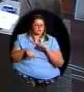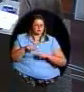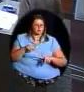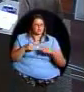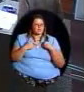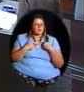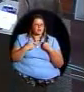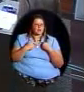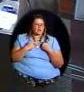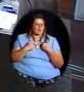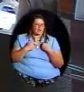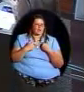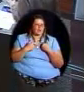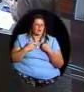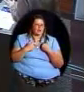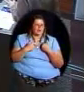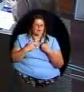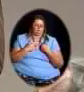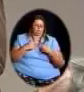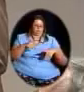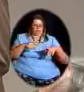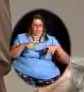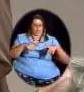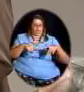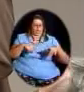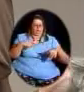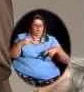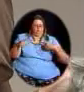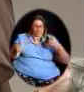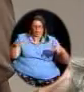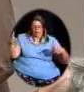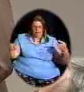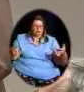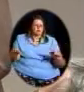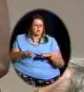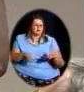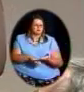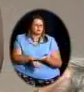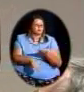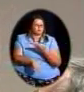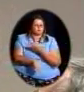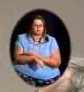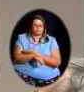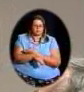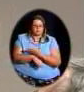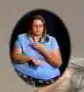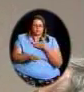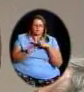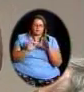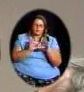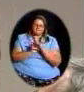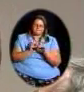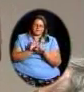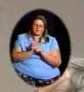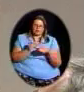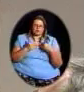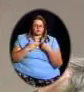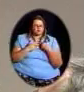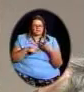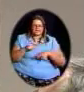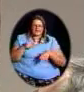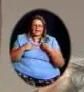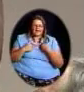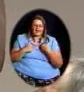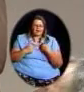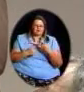acts of improvement. And we certainly know many organizations and districts, it would be my background, districts that have the flavor of the month and everybody's